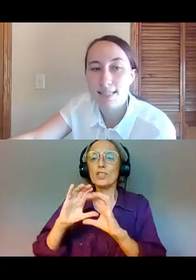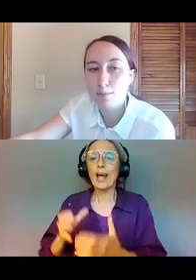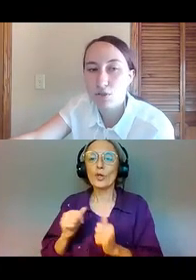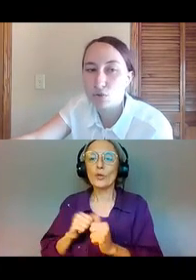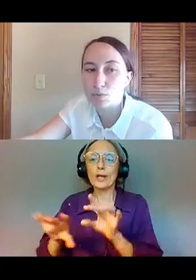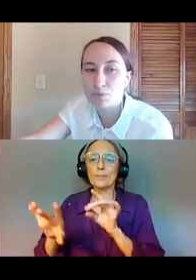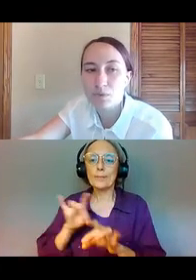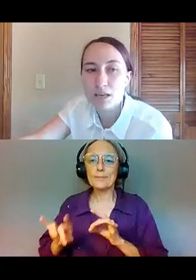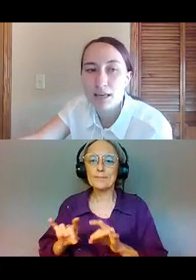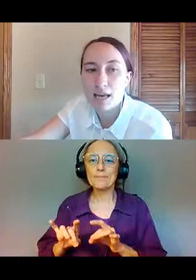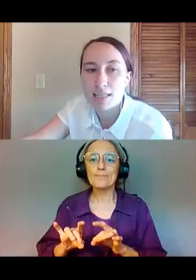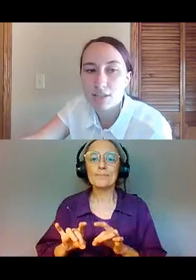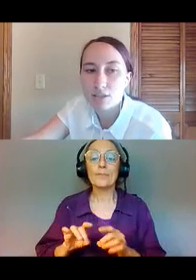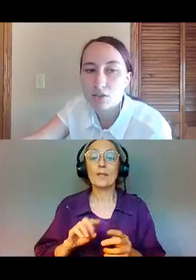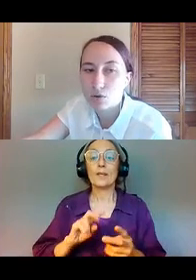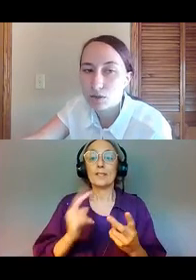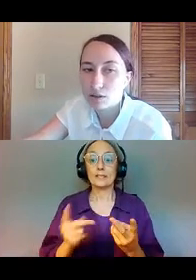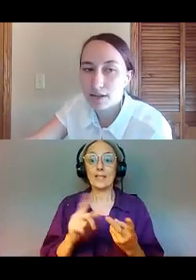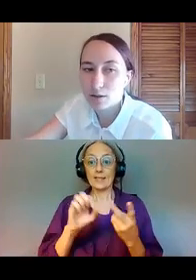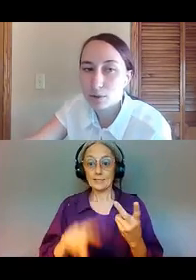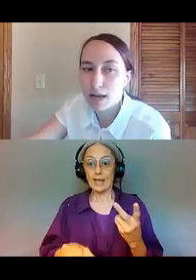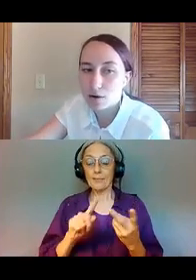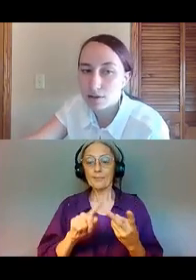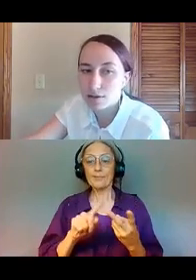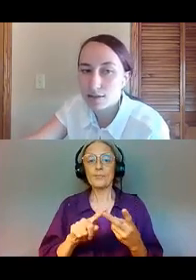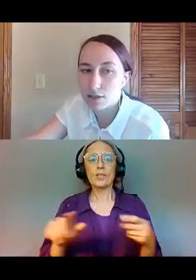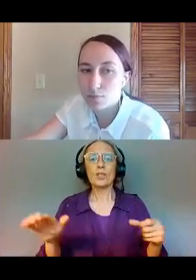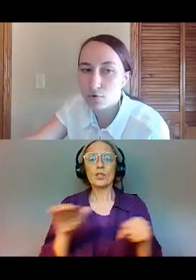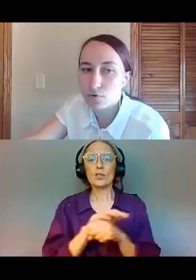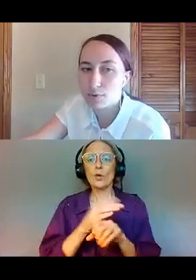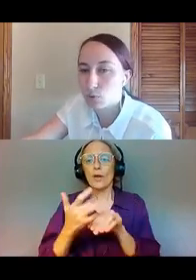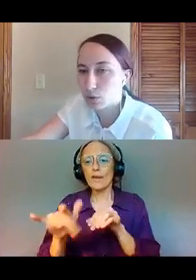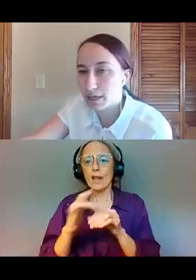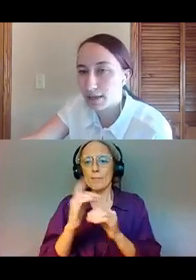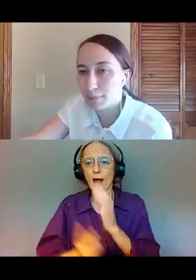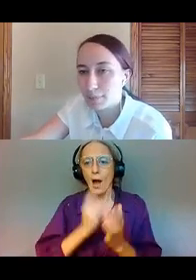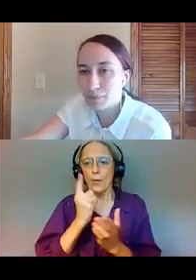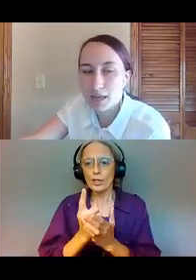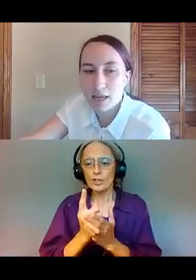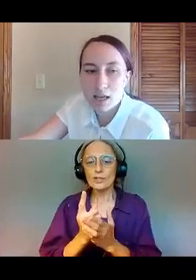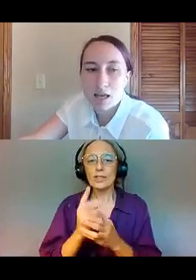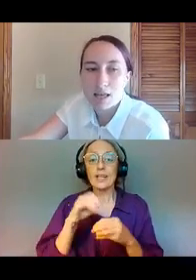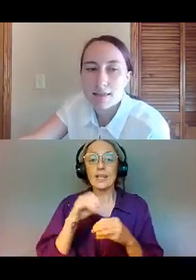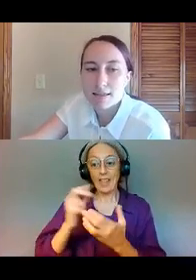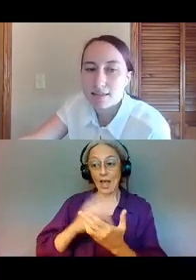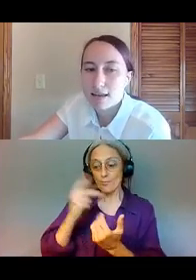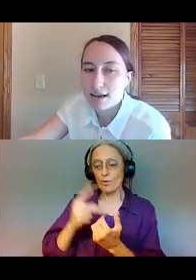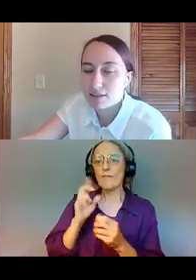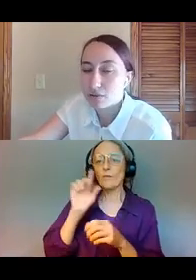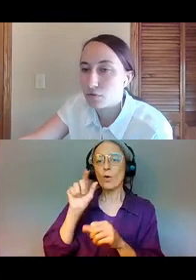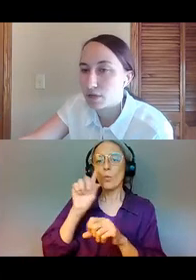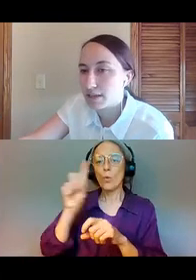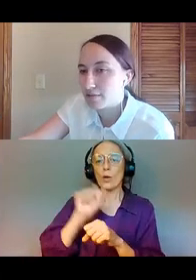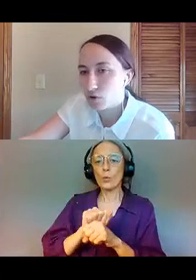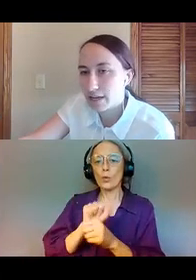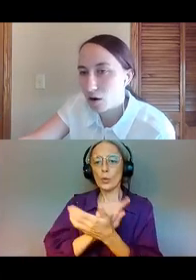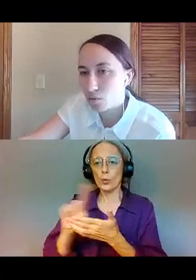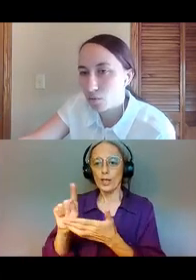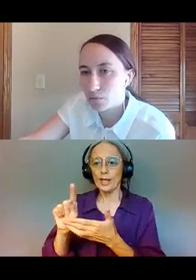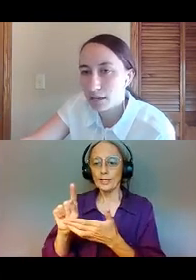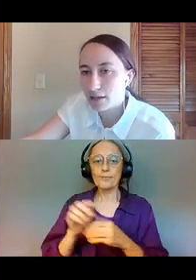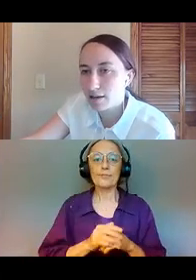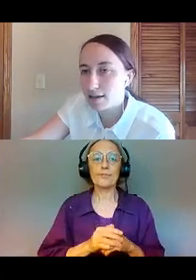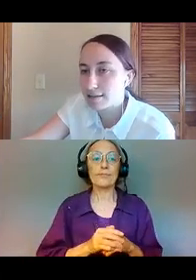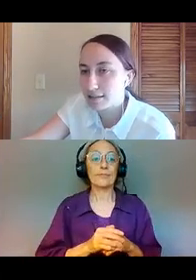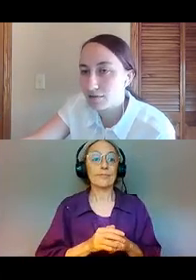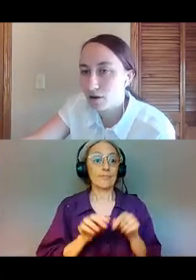Okay, step 2. Enter the total available hours in your program's work week. This has a 40-hour